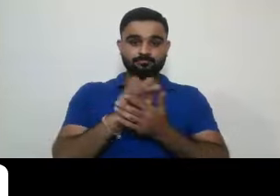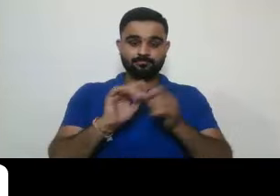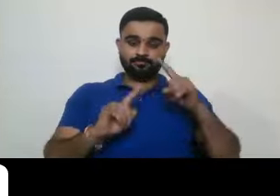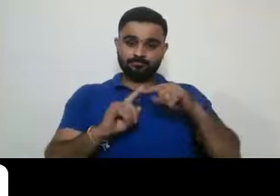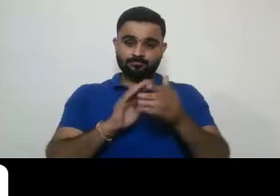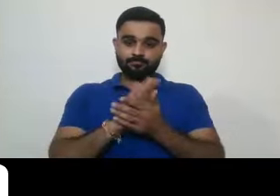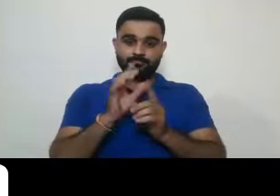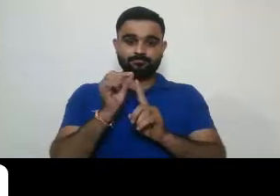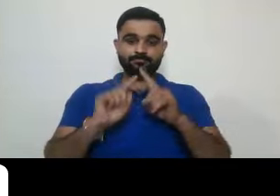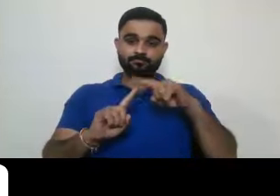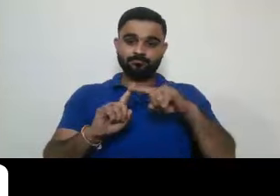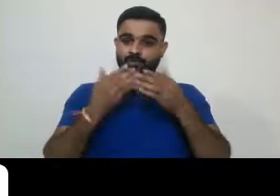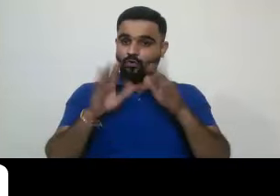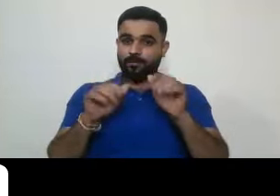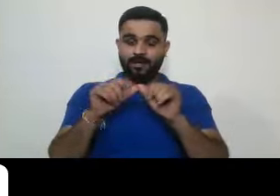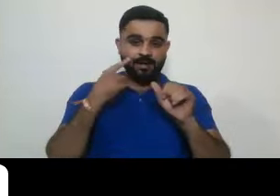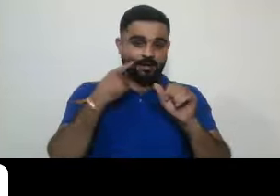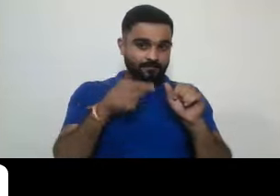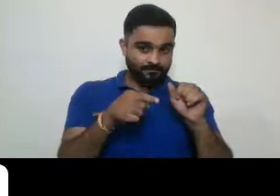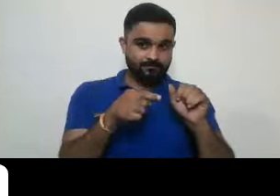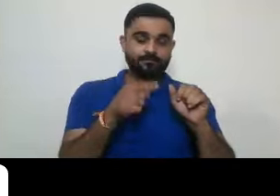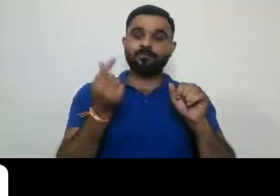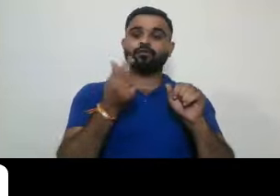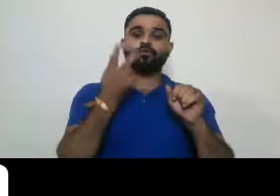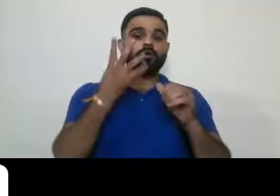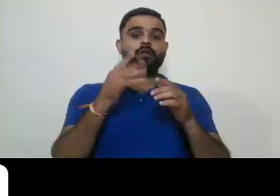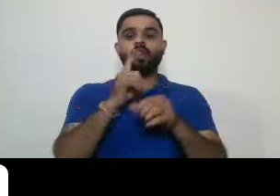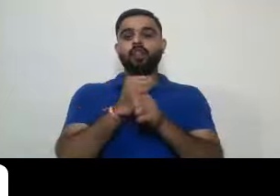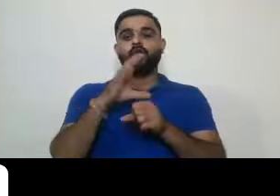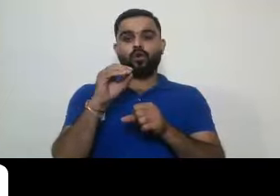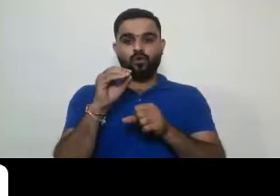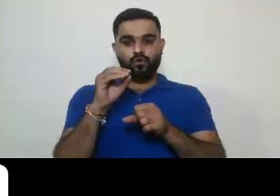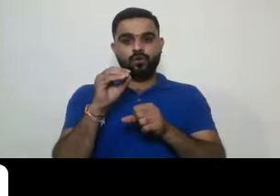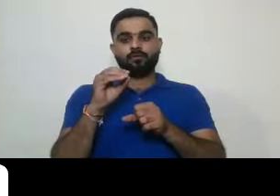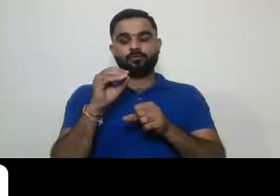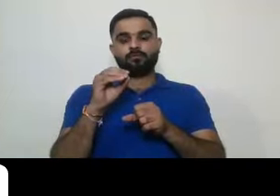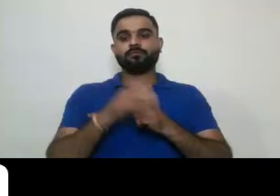from OpenAI, which is, you can see the logo